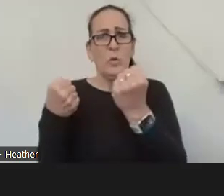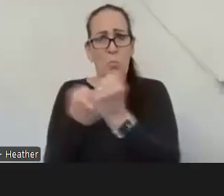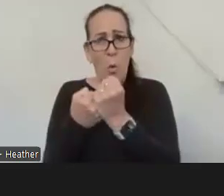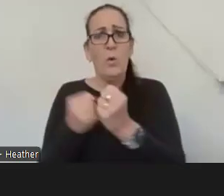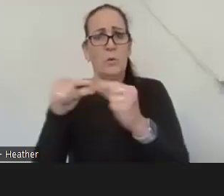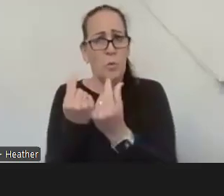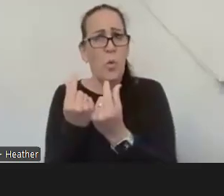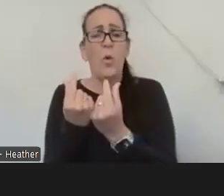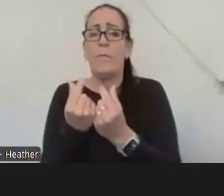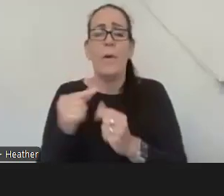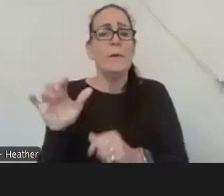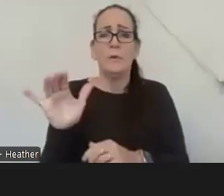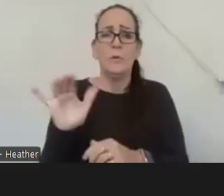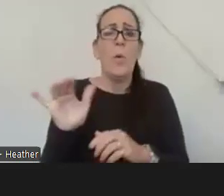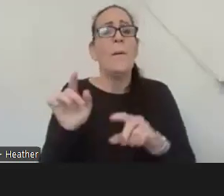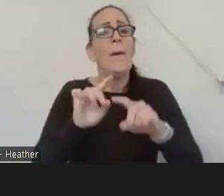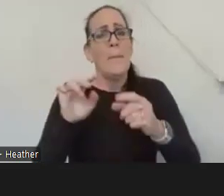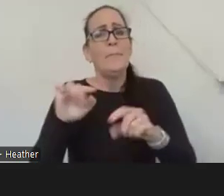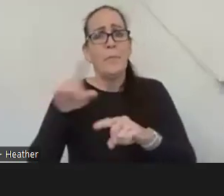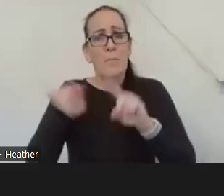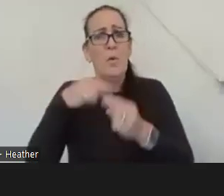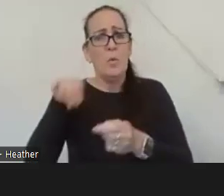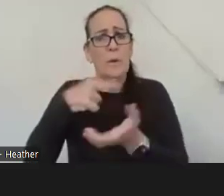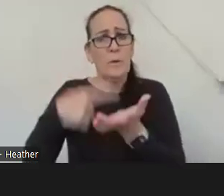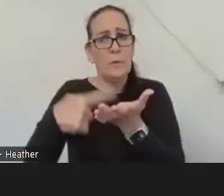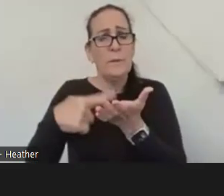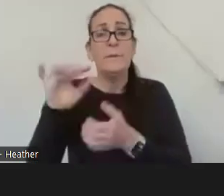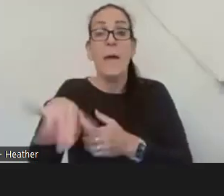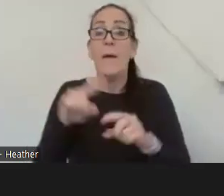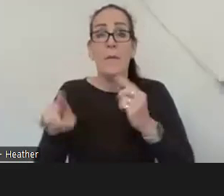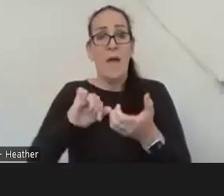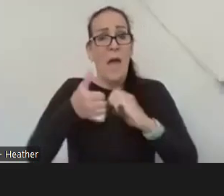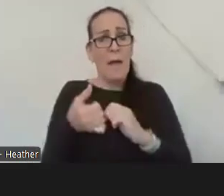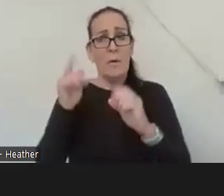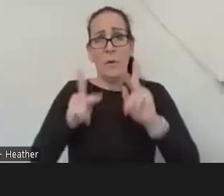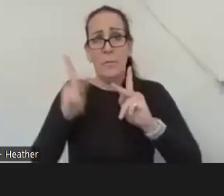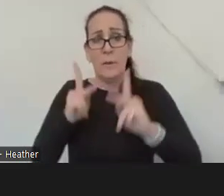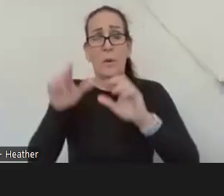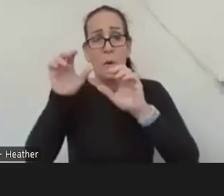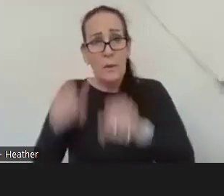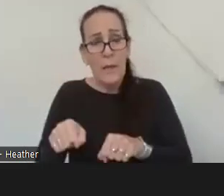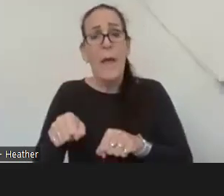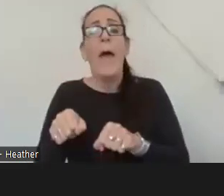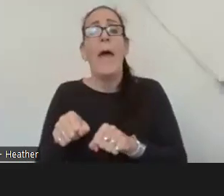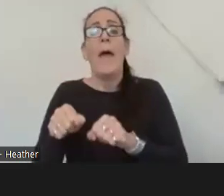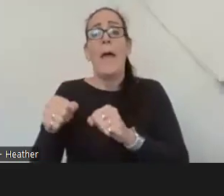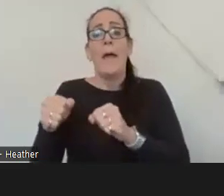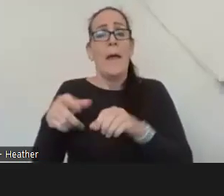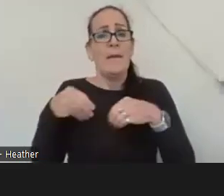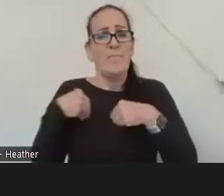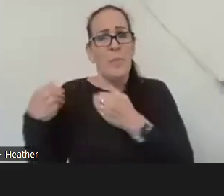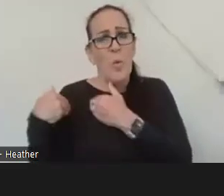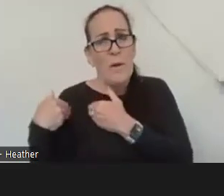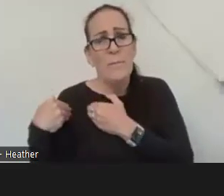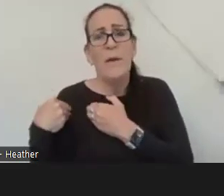do, talk about that. But really what you're talking about is, how do people cope with the inherent caregiving stress that